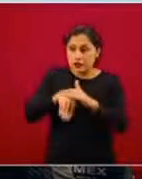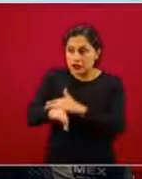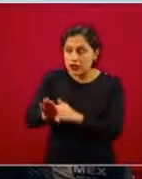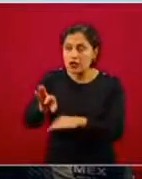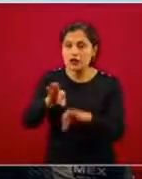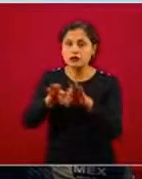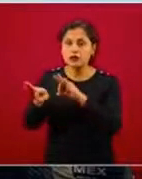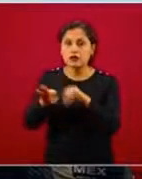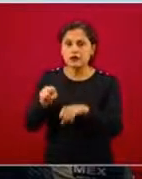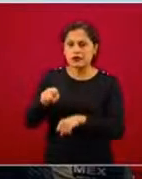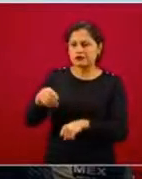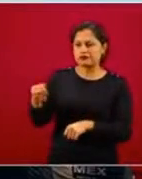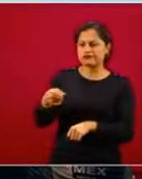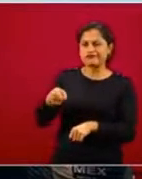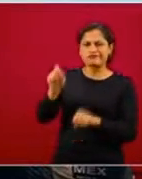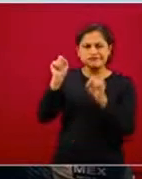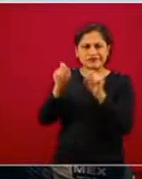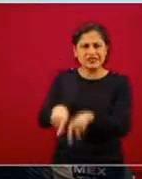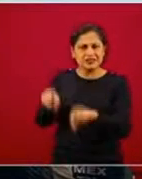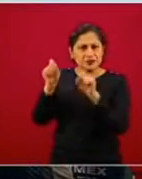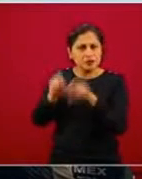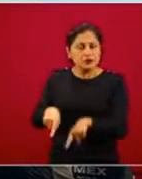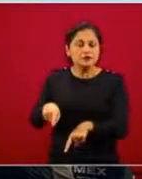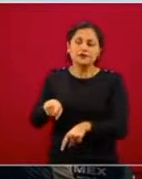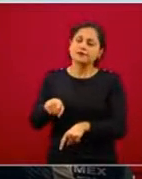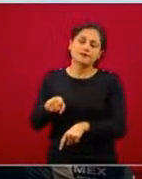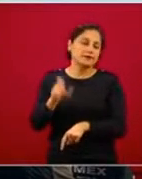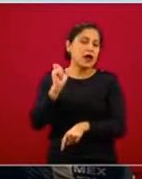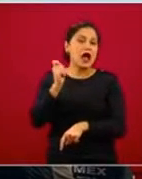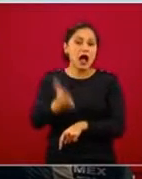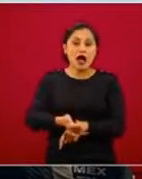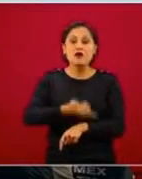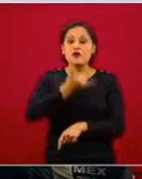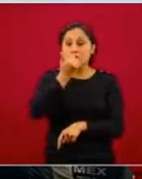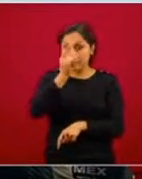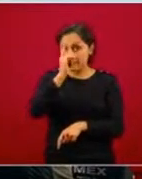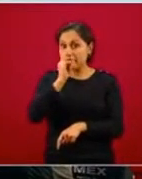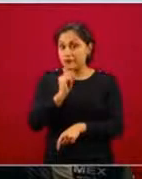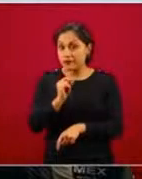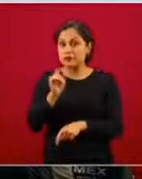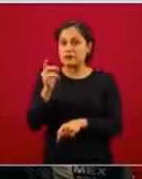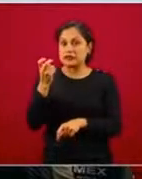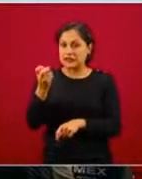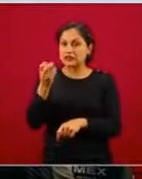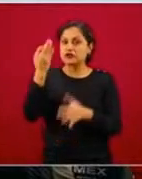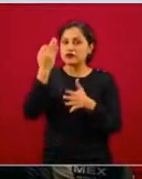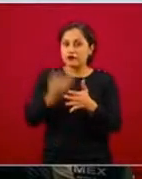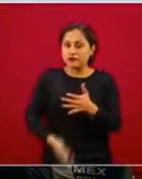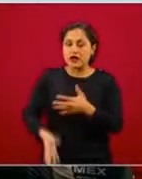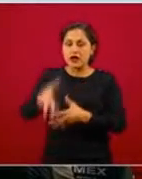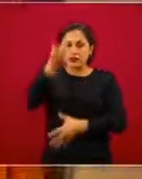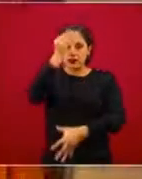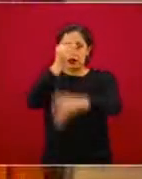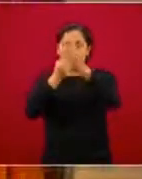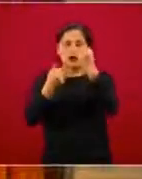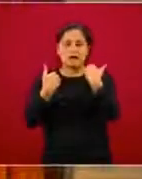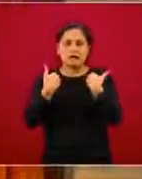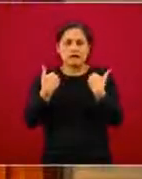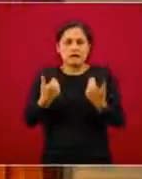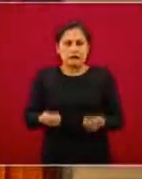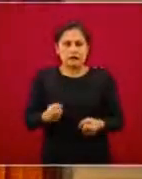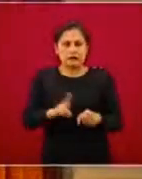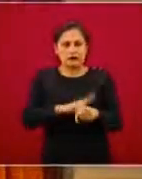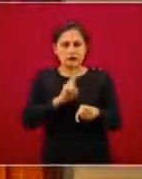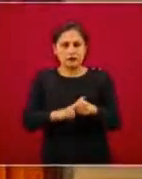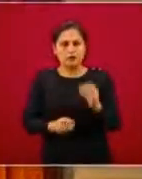If there is some sort of a problem and we see that, then we're going to have to adjust the measures. So it's